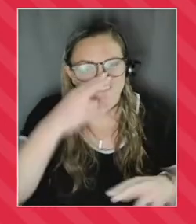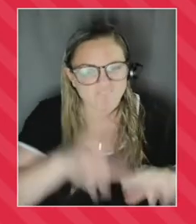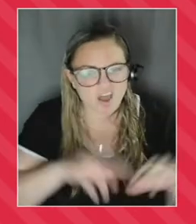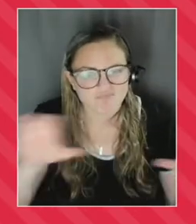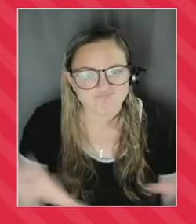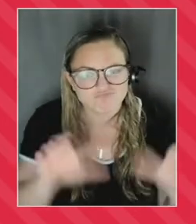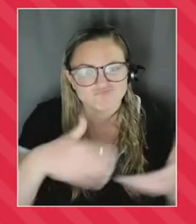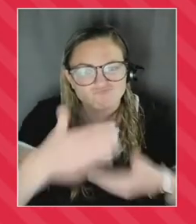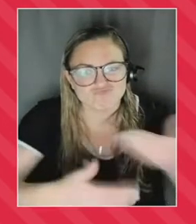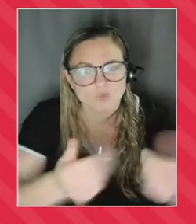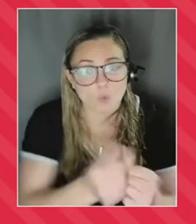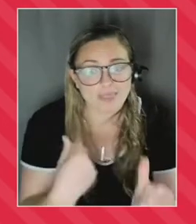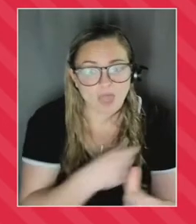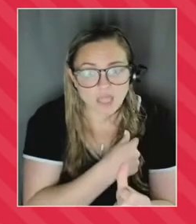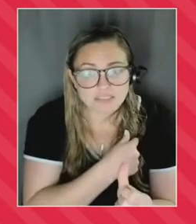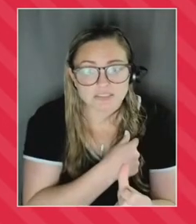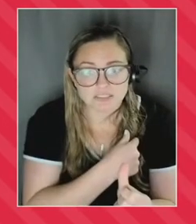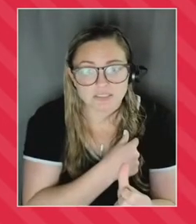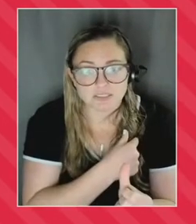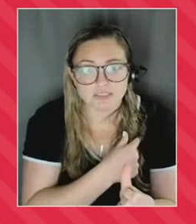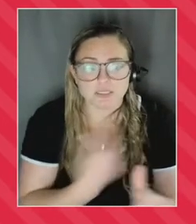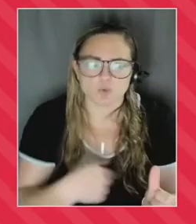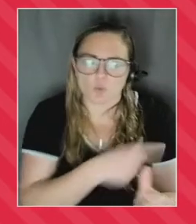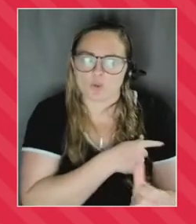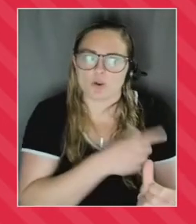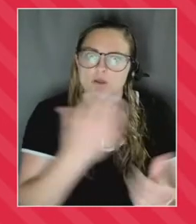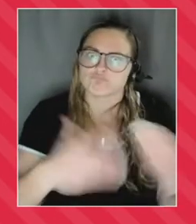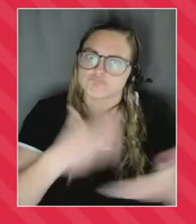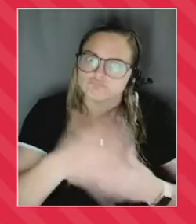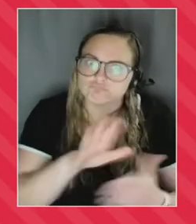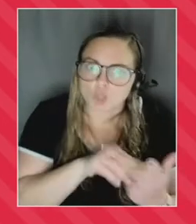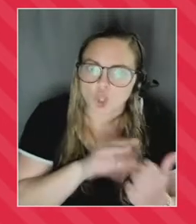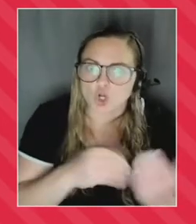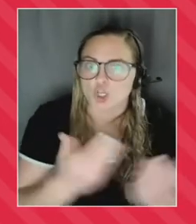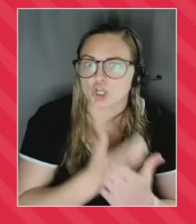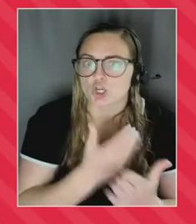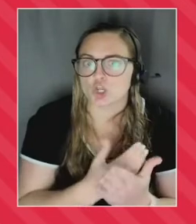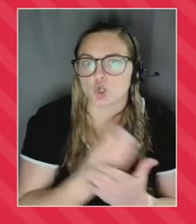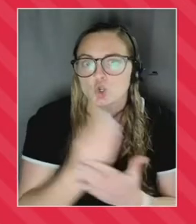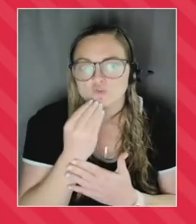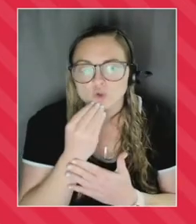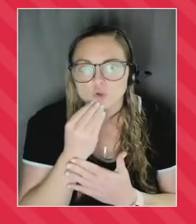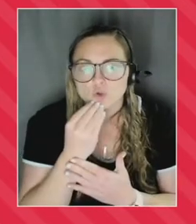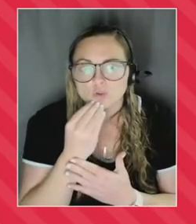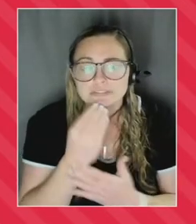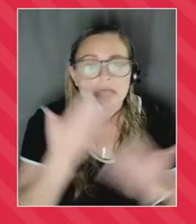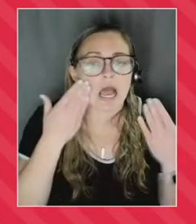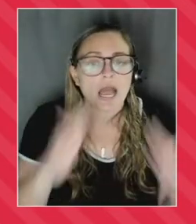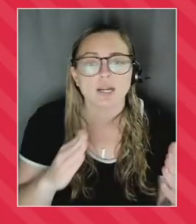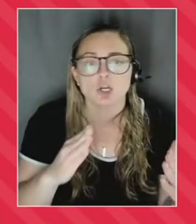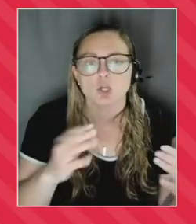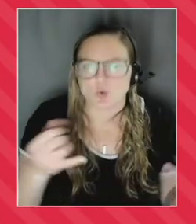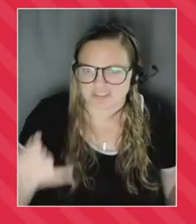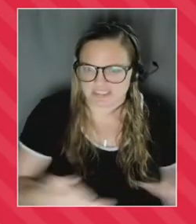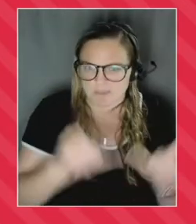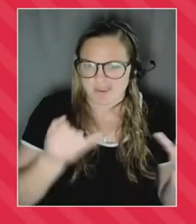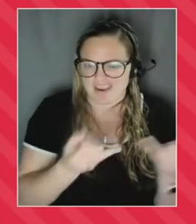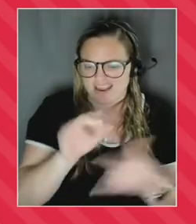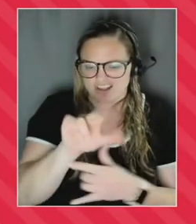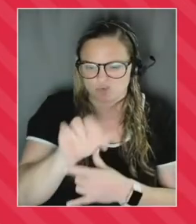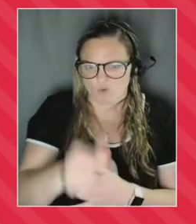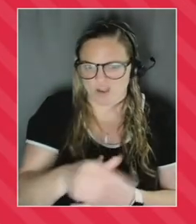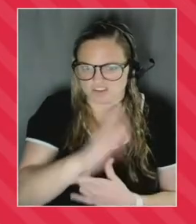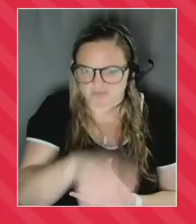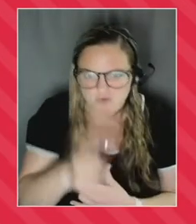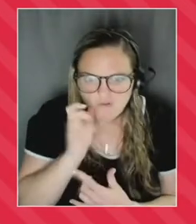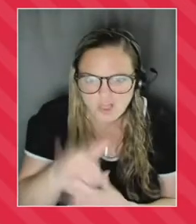things with us as we were sort of learning some new foods. I didn't know what spaghetti squash was, for example. And